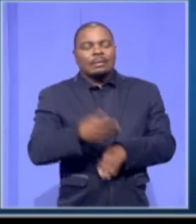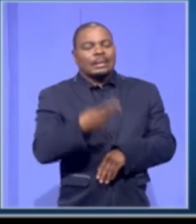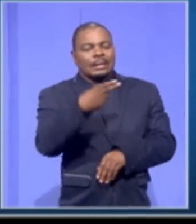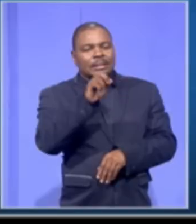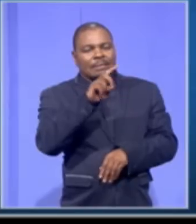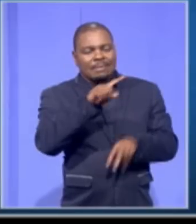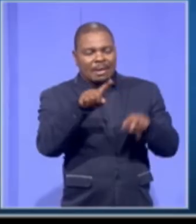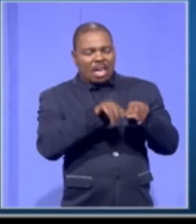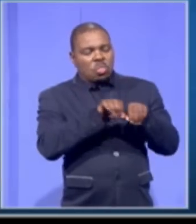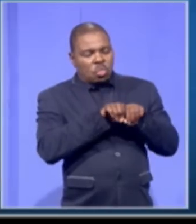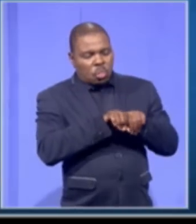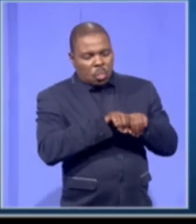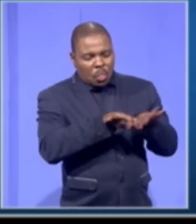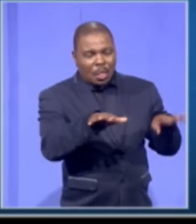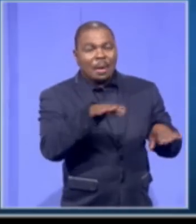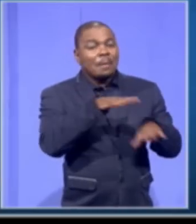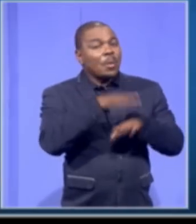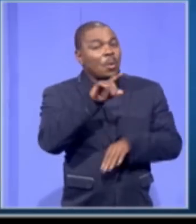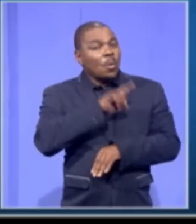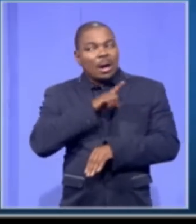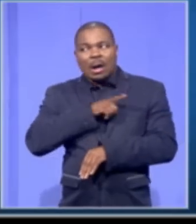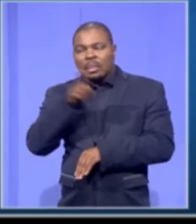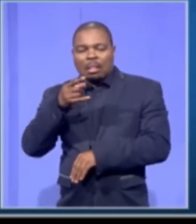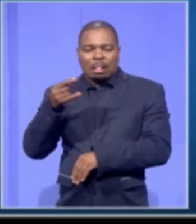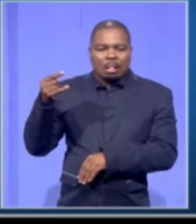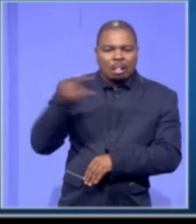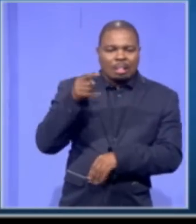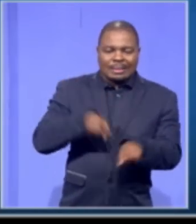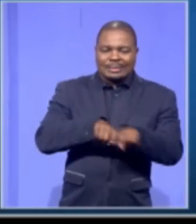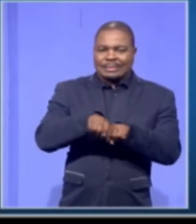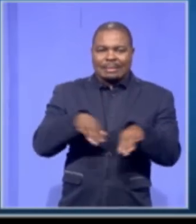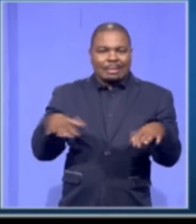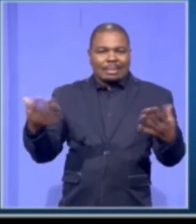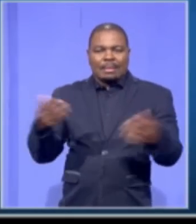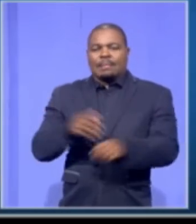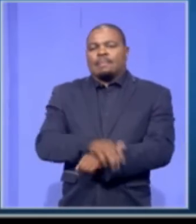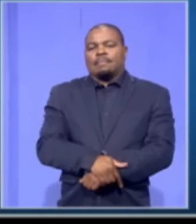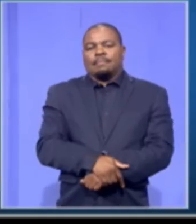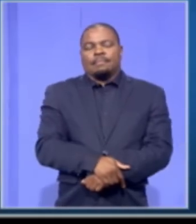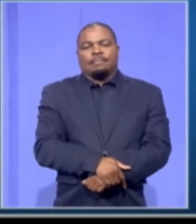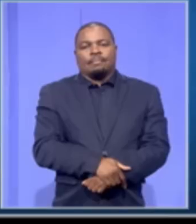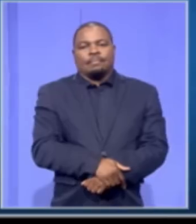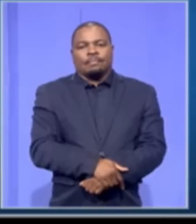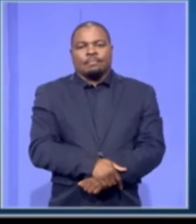bja HIV le AIDS ka ge ba tšhaba go ya go dira diteko.